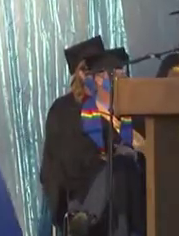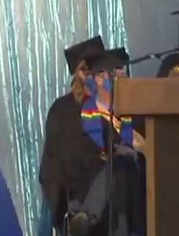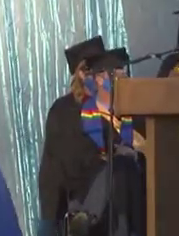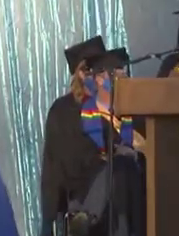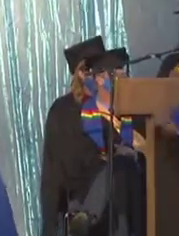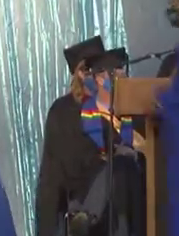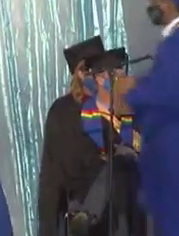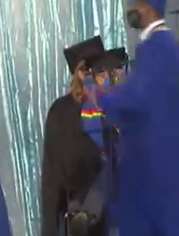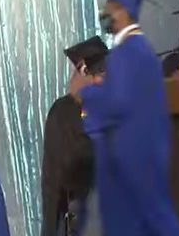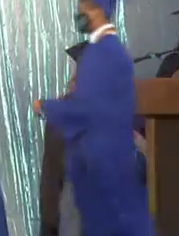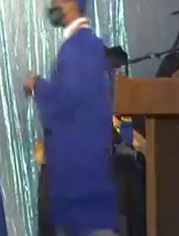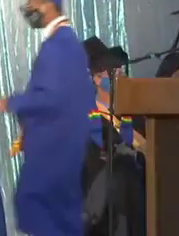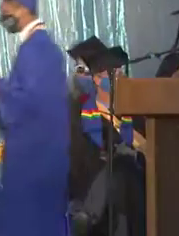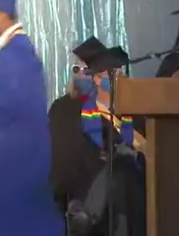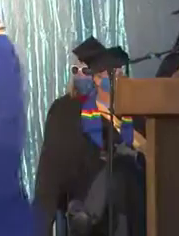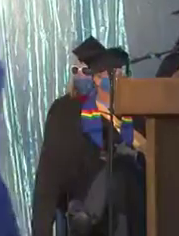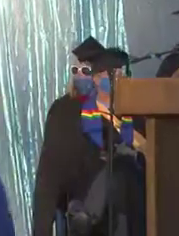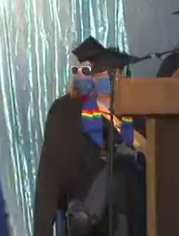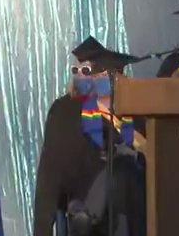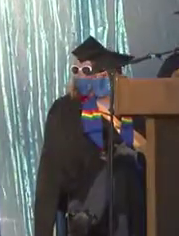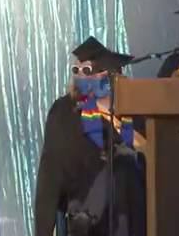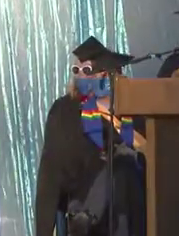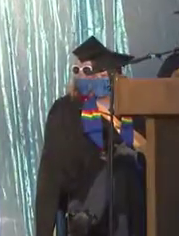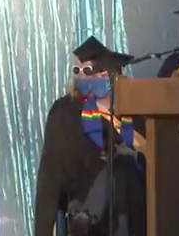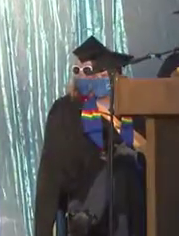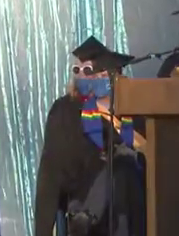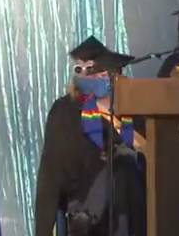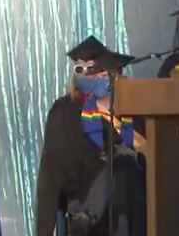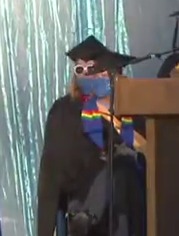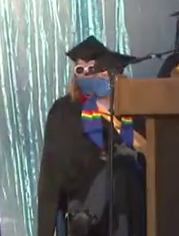Jackson Hernandez, with honors.